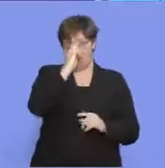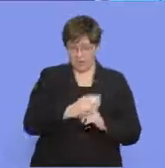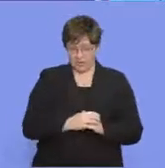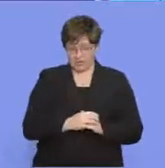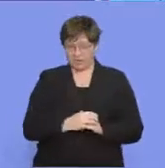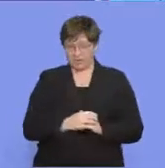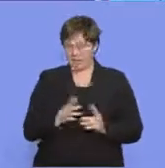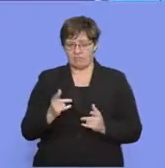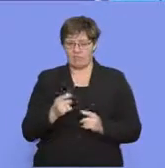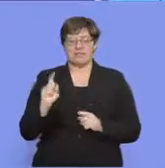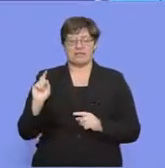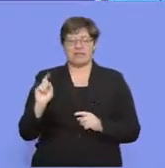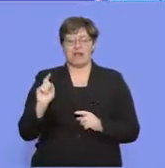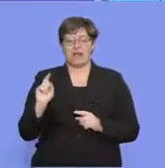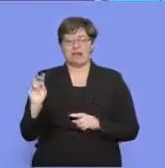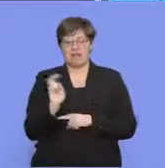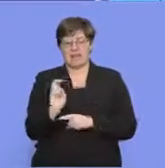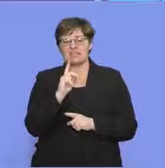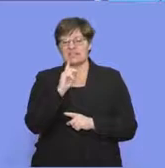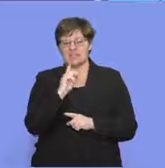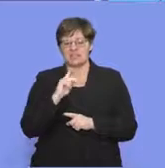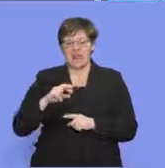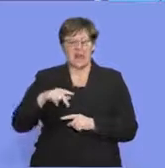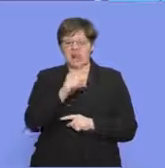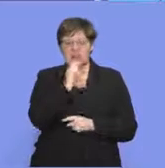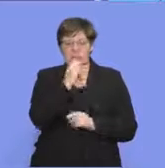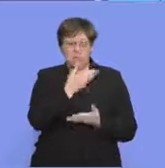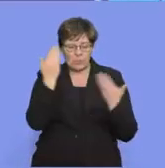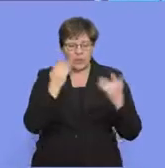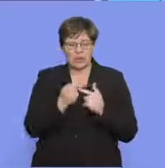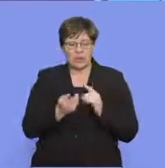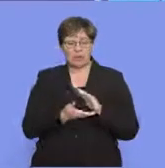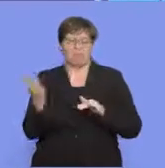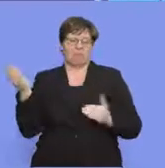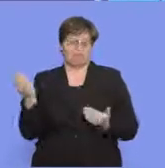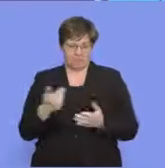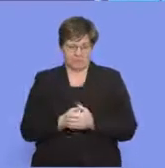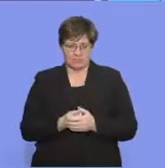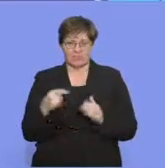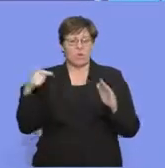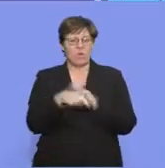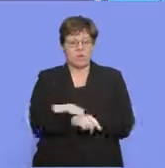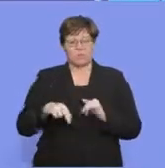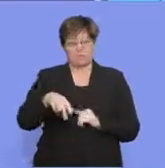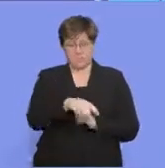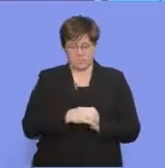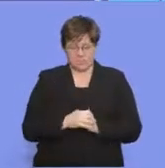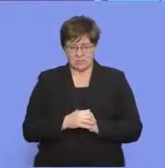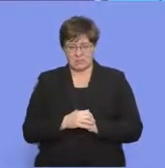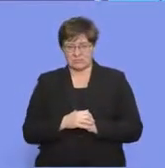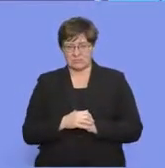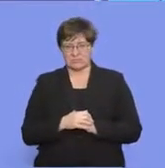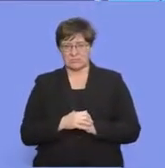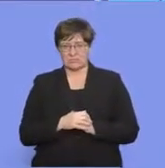don't, and the snakes, how they lost their legs, and the fact that the snakes didn't use their legs in their